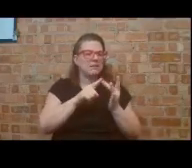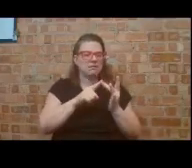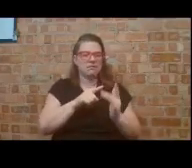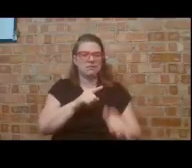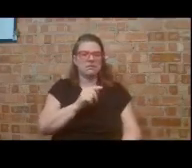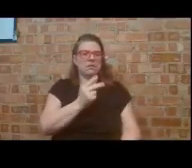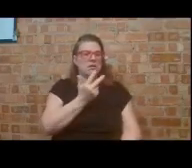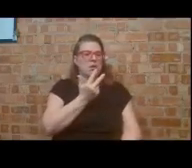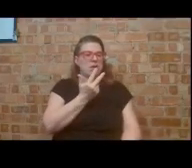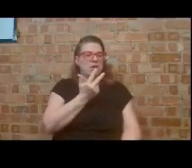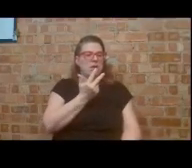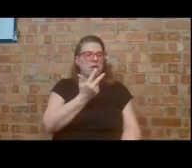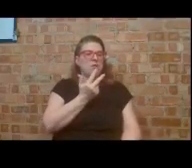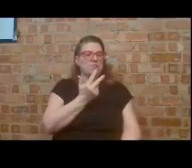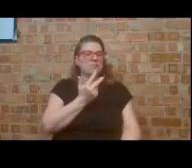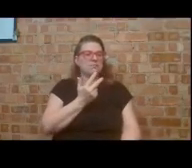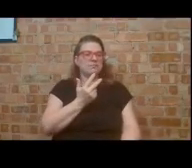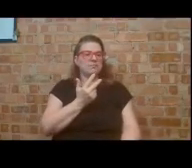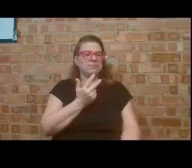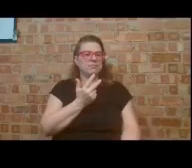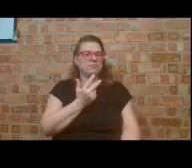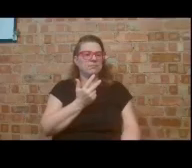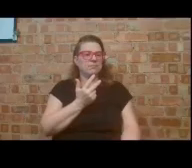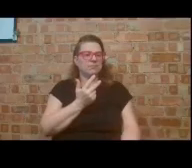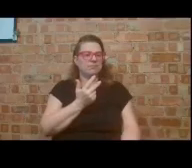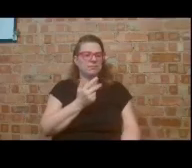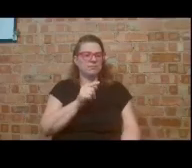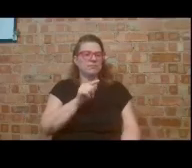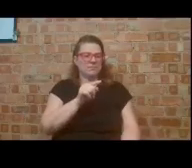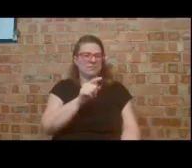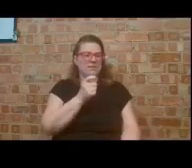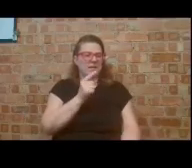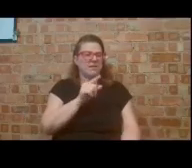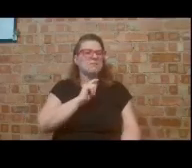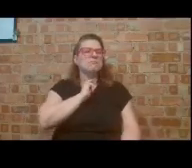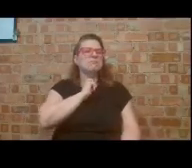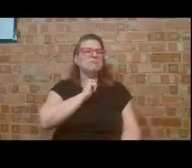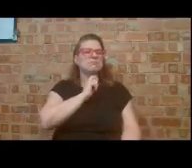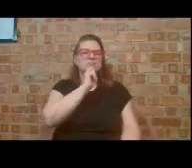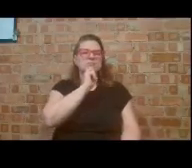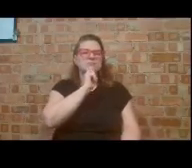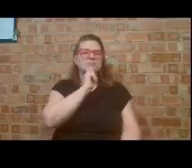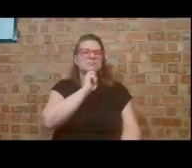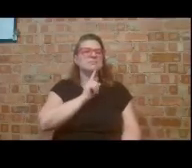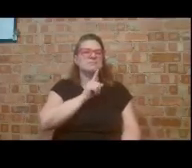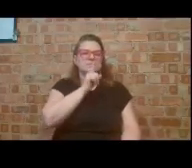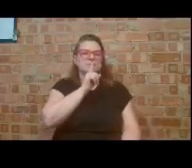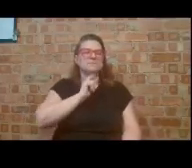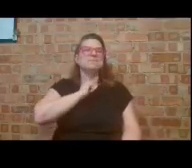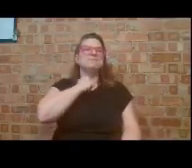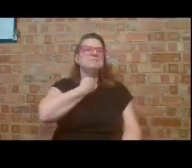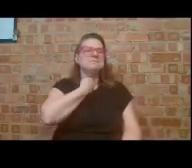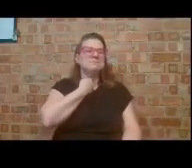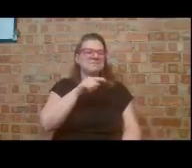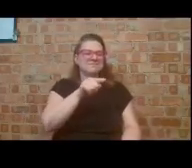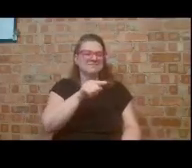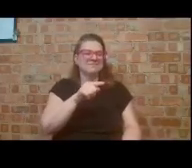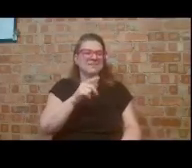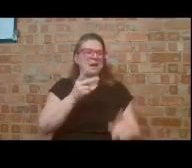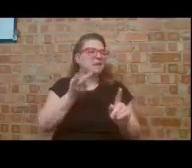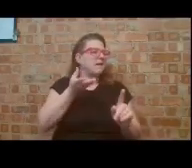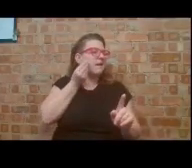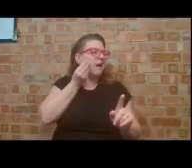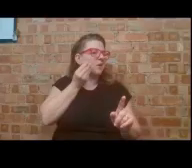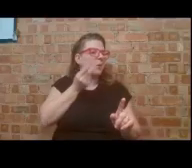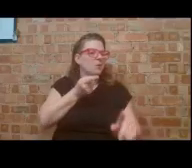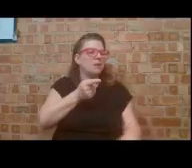tap. So when you double tap the screen, and you've got about quarter of a second between each tap to make it a double tap. So a